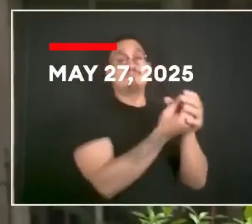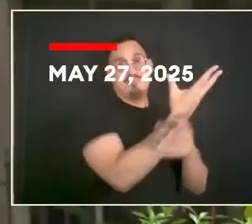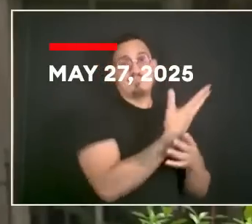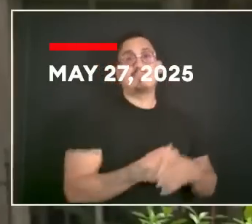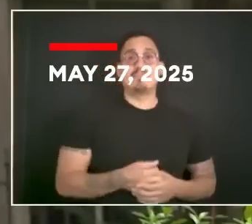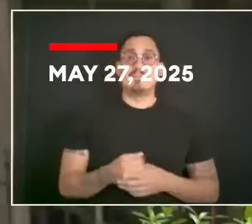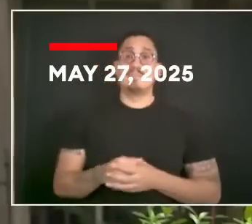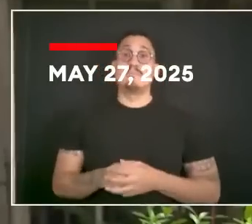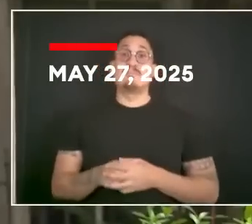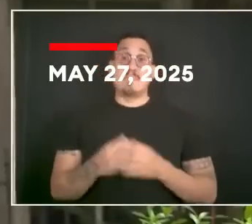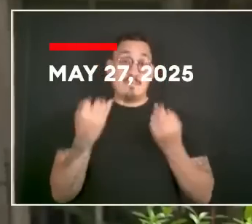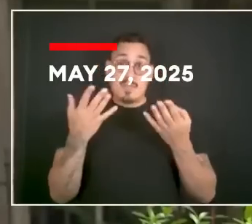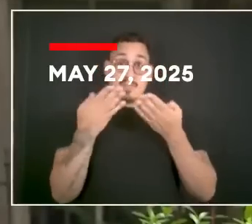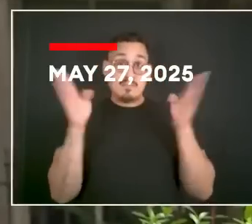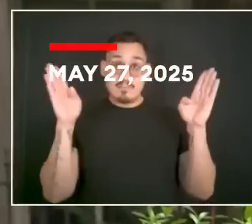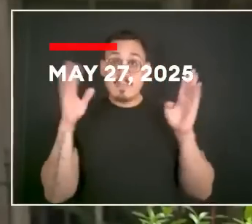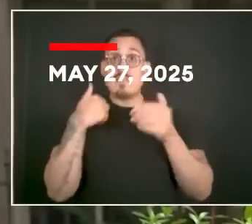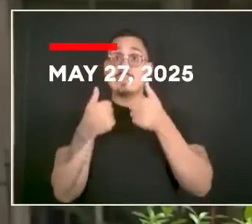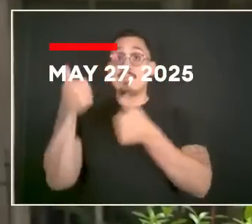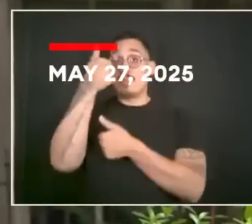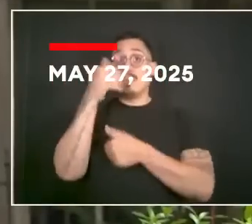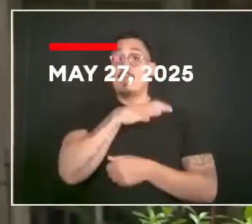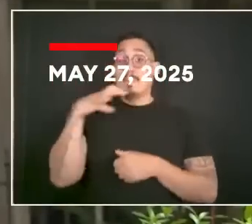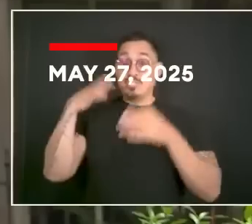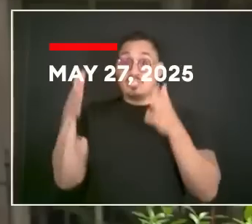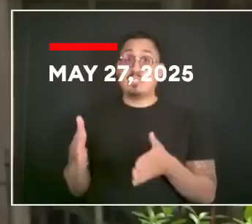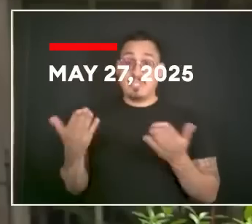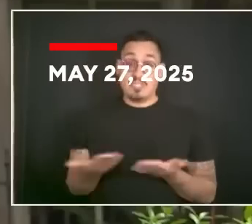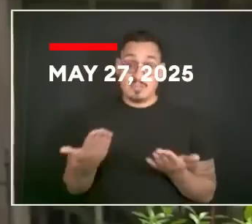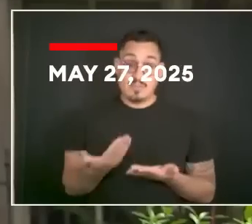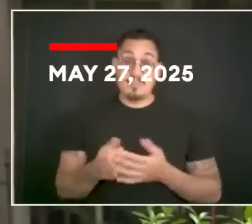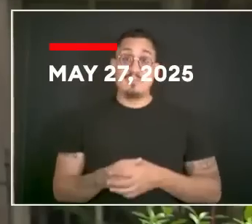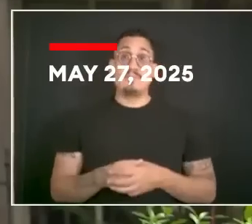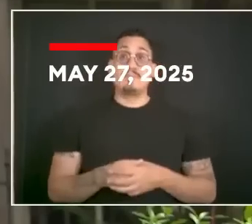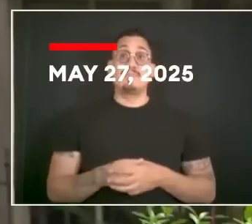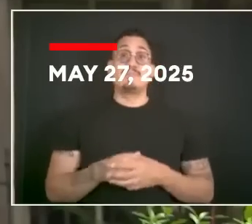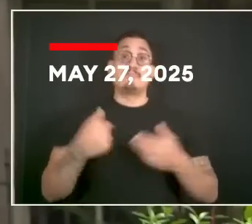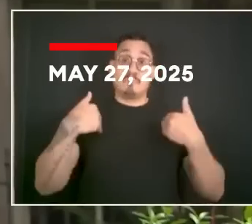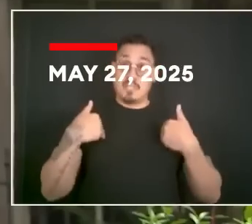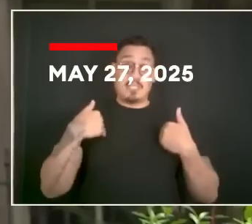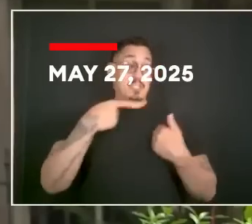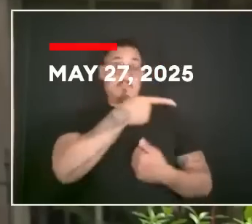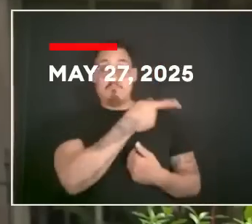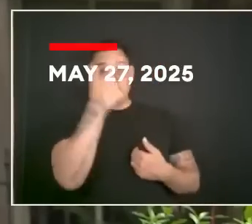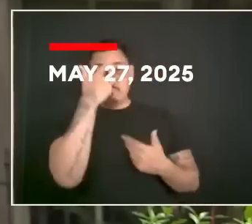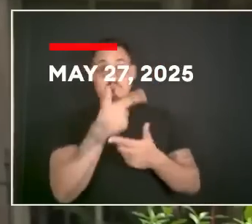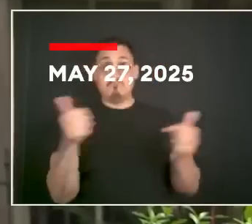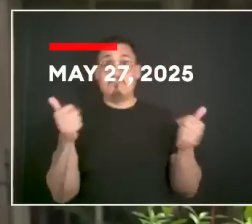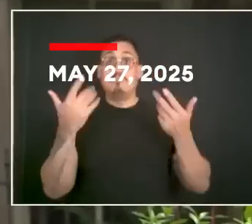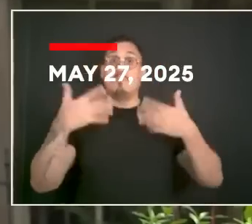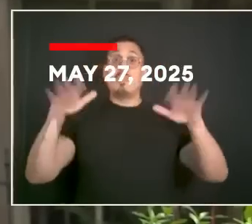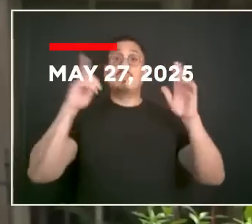Deputy Commissioner that's here, but I'll open up a few questions if you want on this issue, and then we move on to our off topics. Any questions?